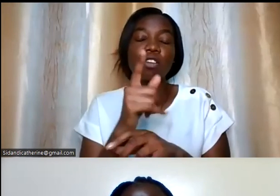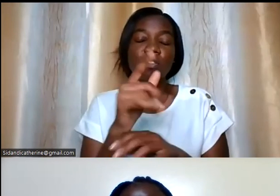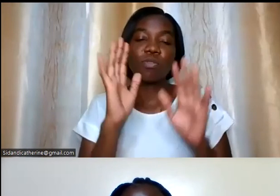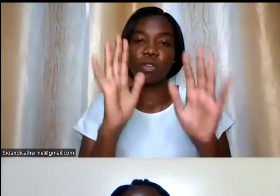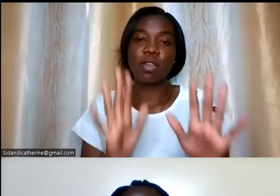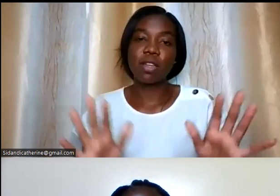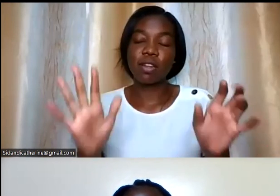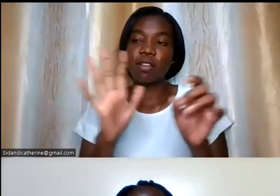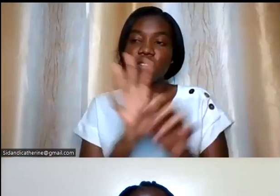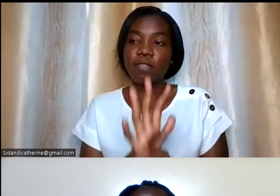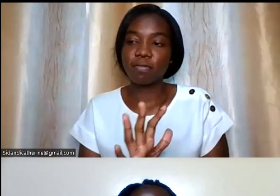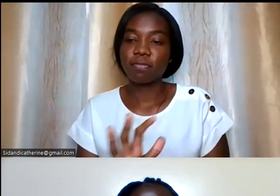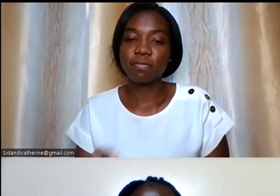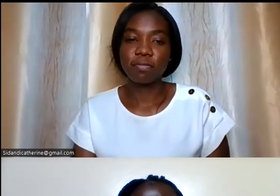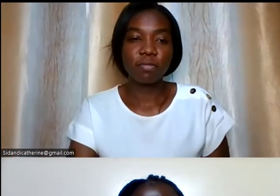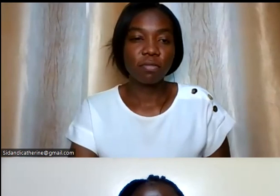amazing